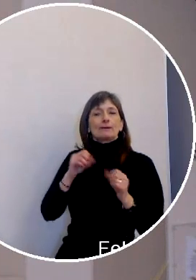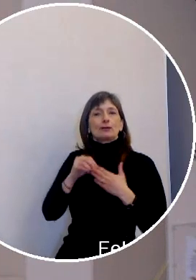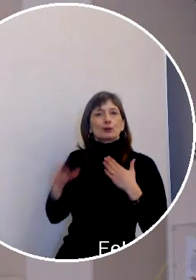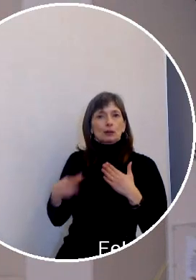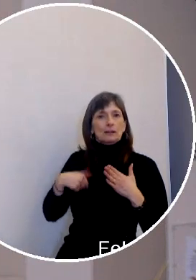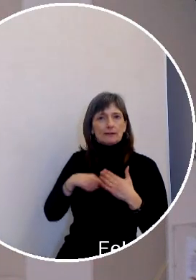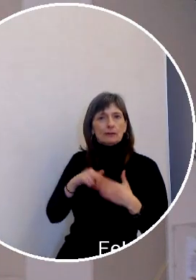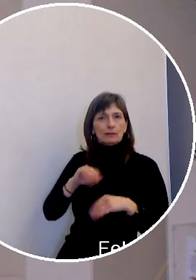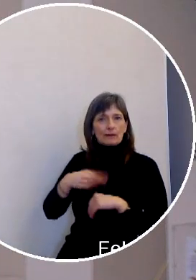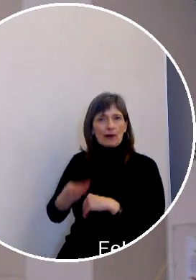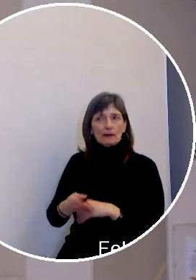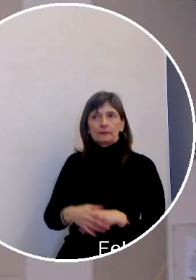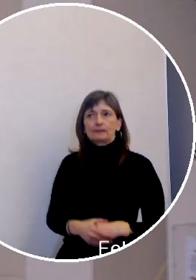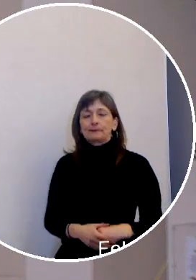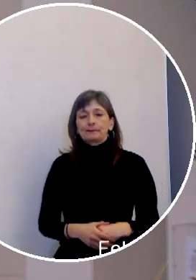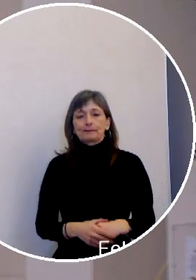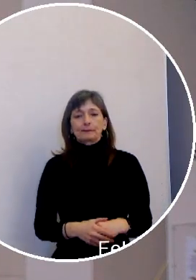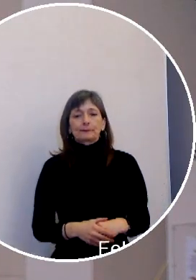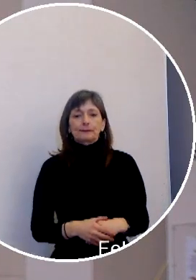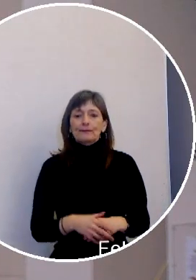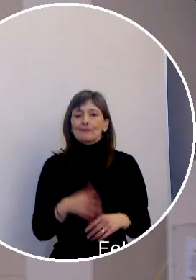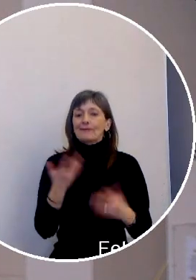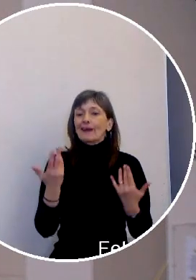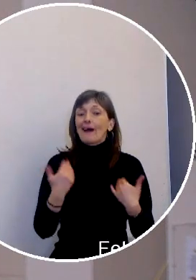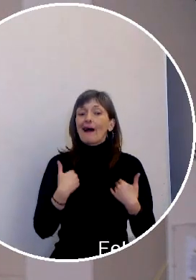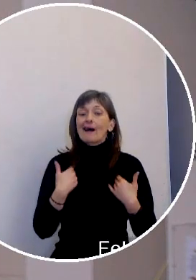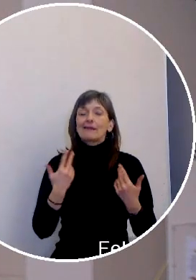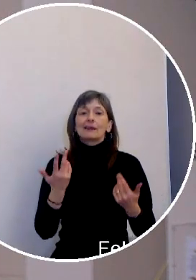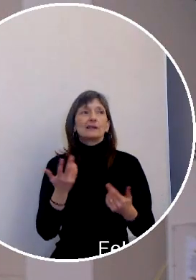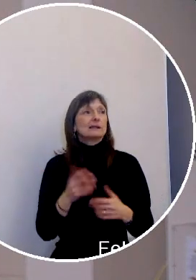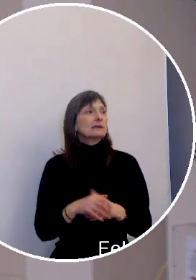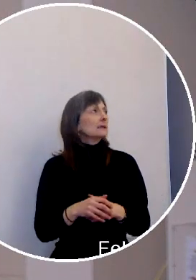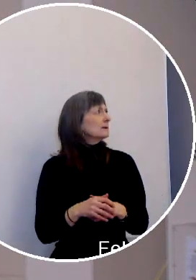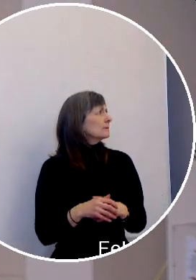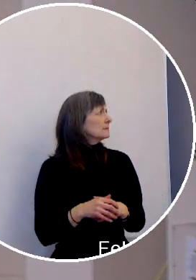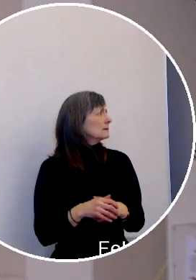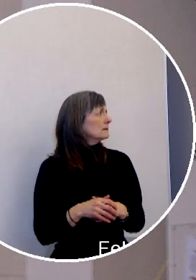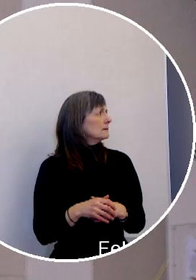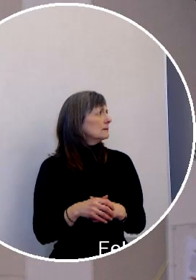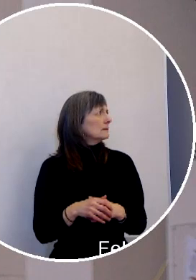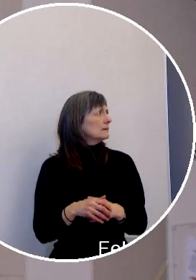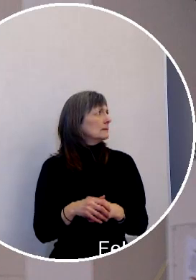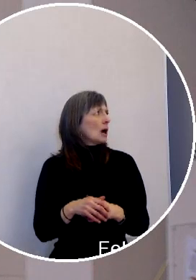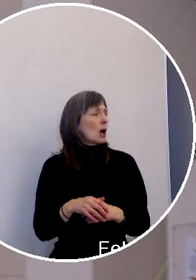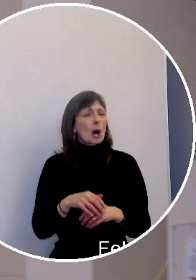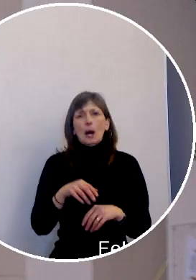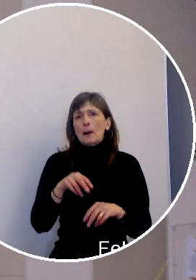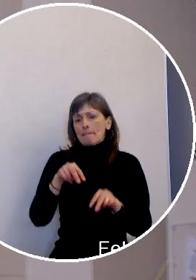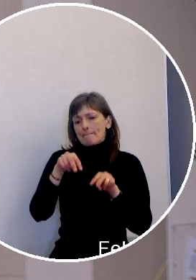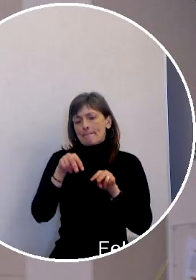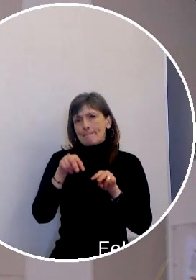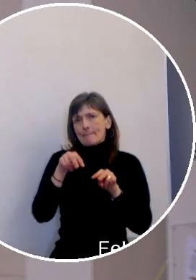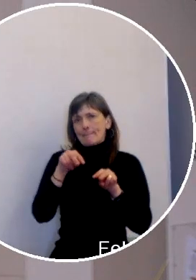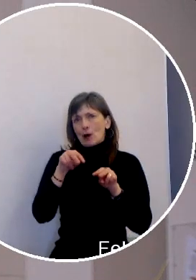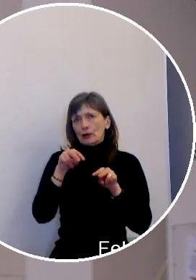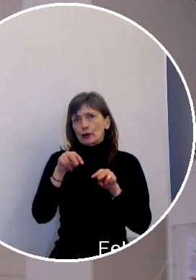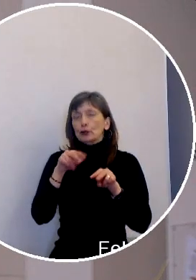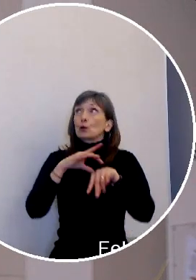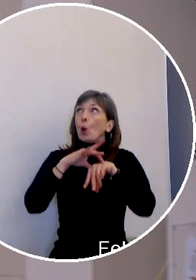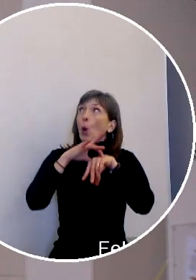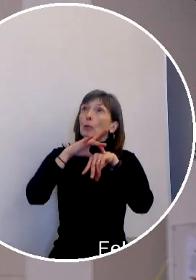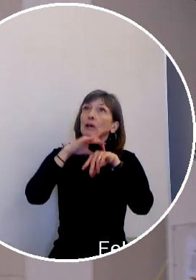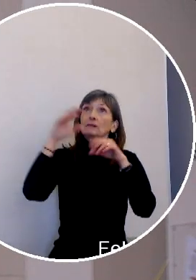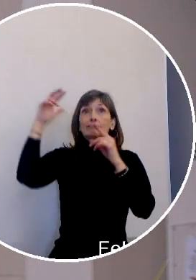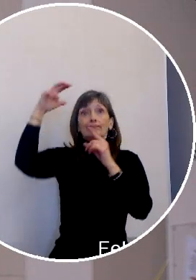We've already monitored and protocoled a global